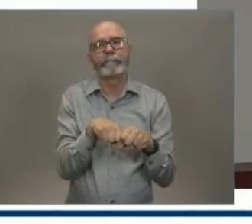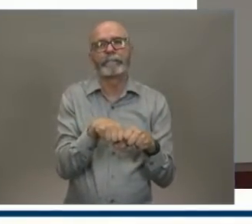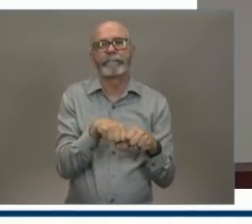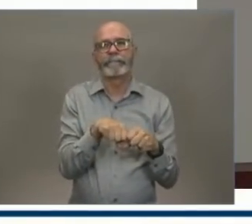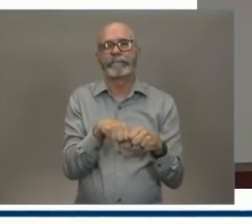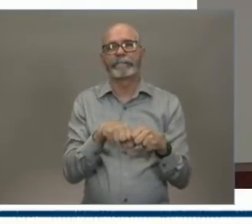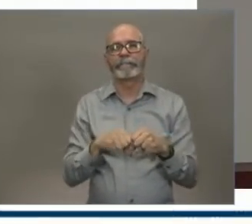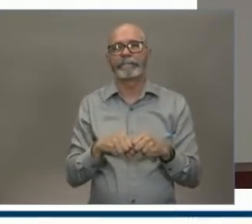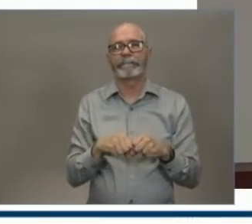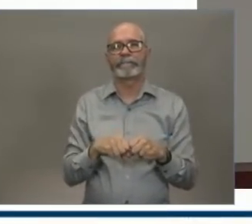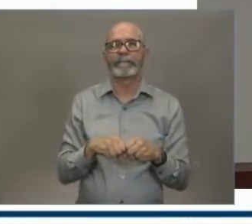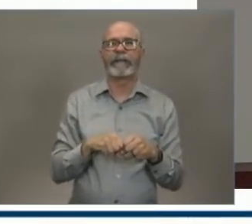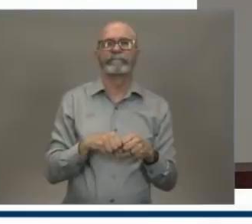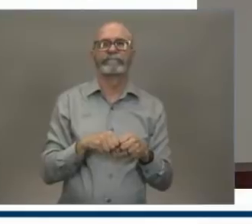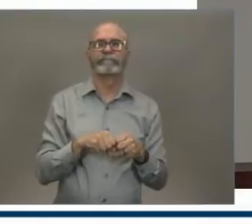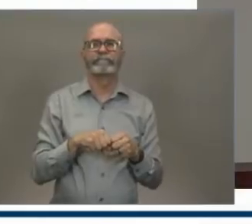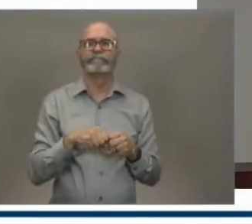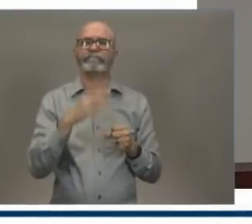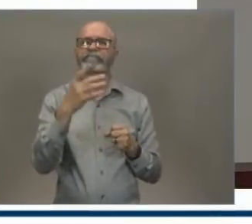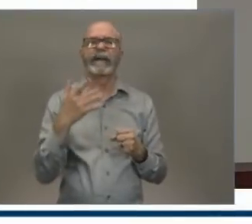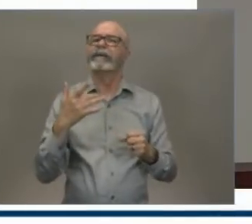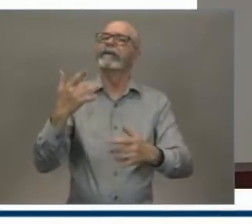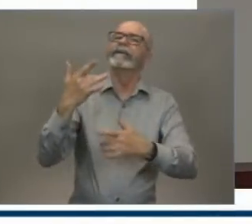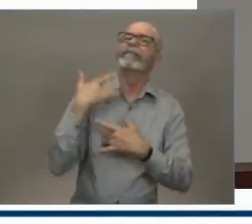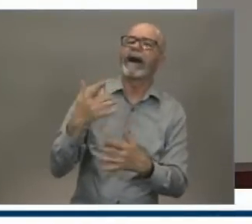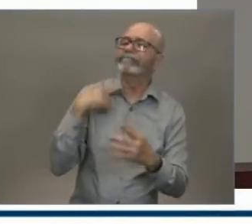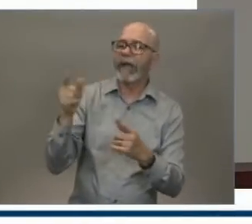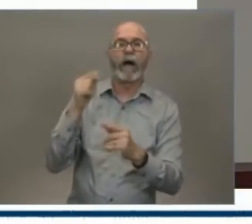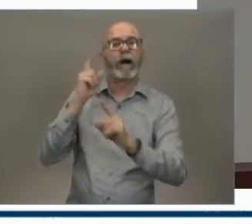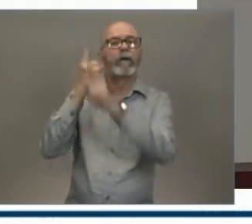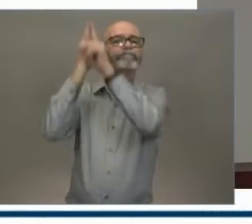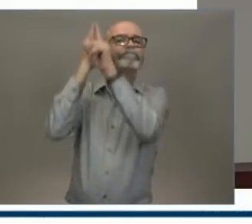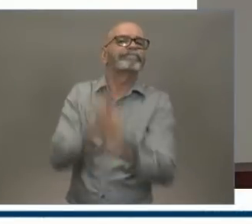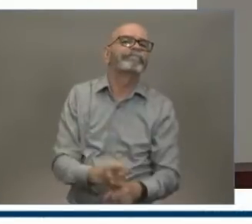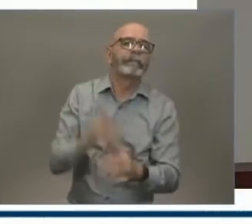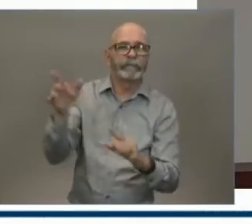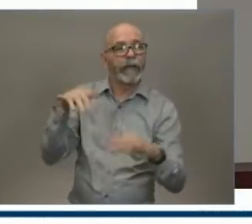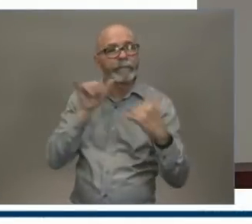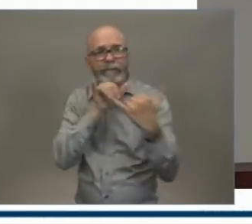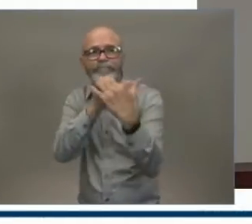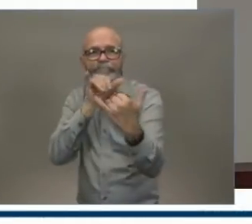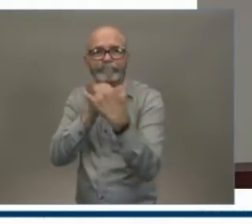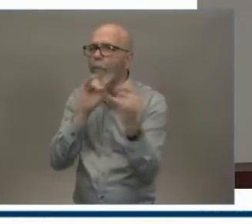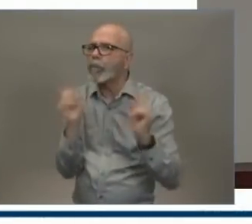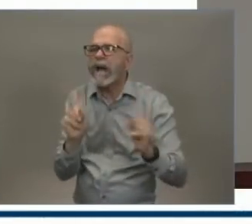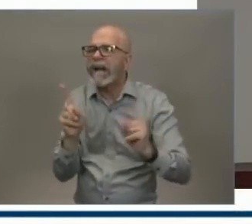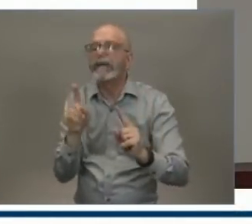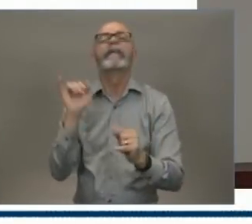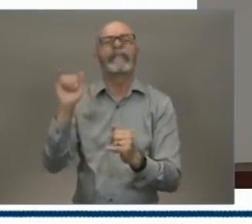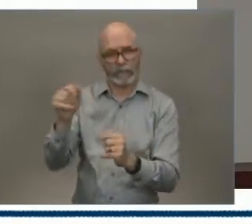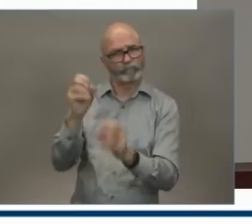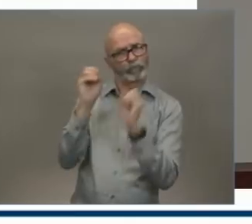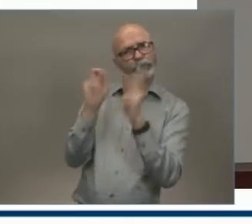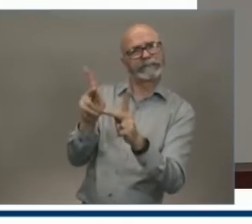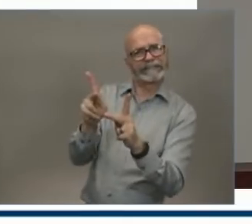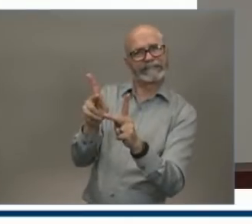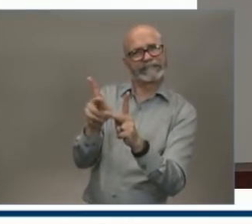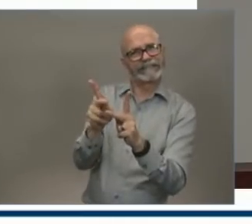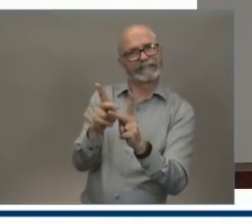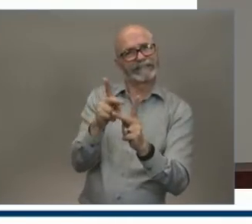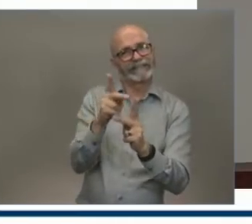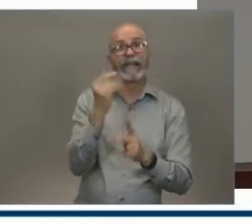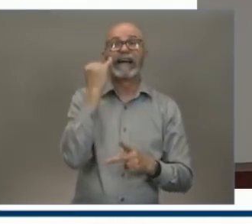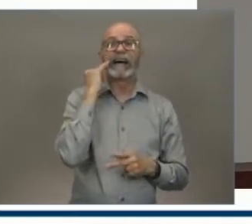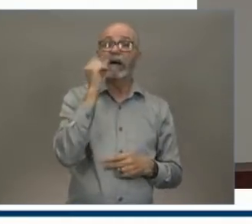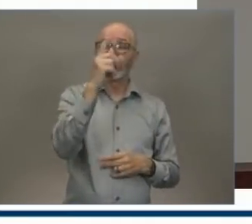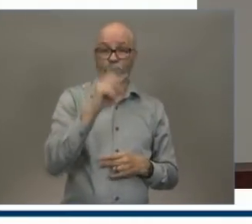they regularly compete against each other on the normal basis. And if there's individual sports where they have to travel to